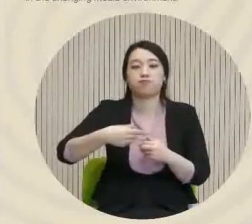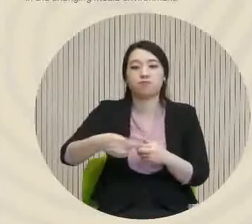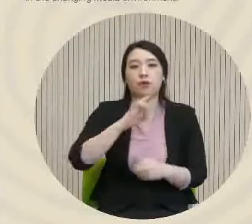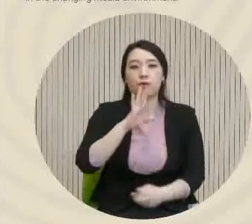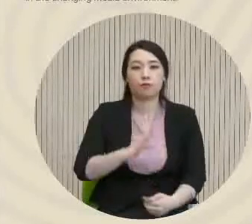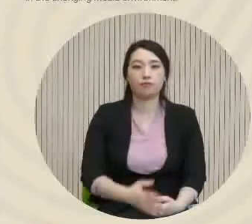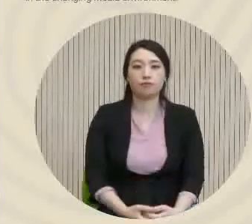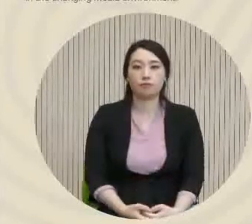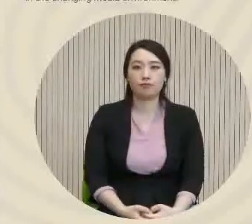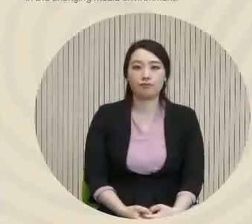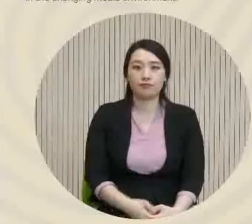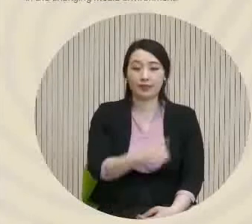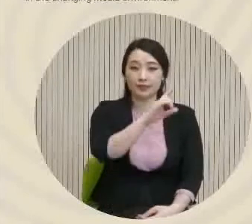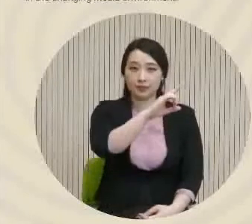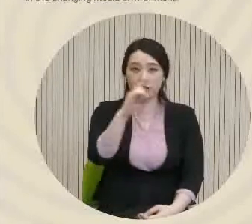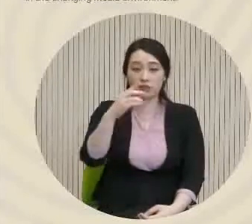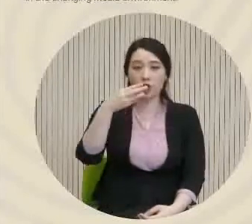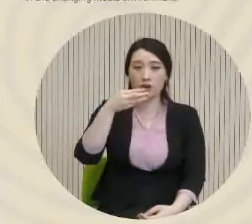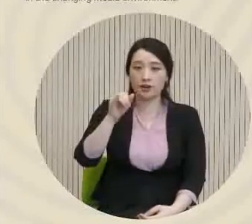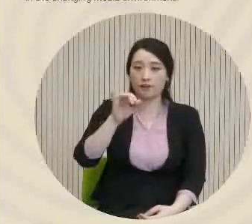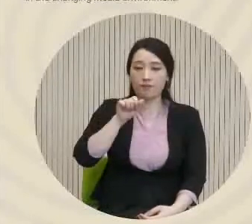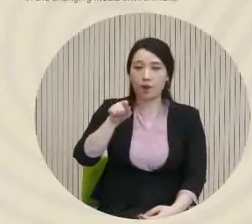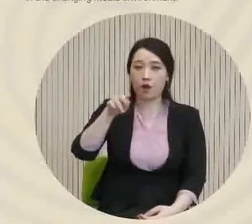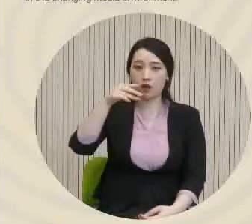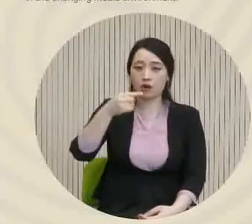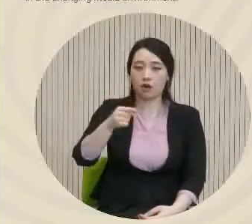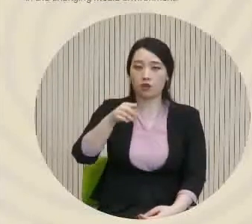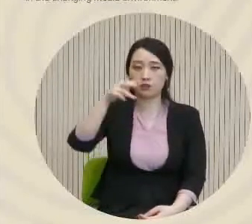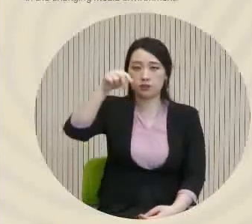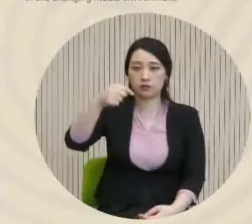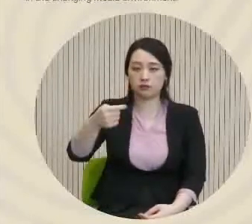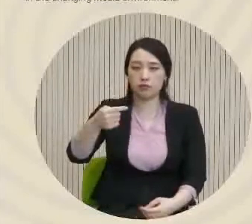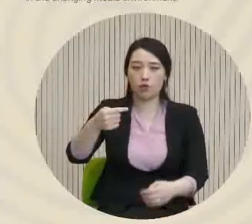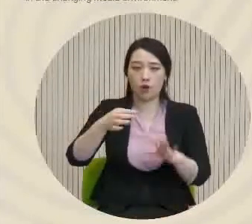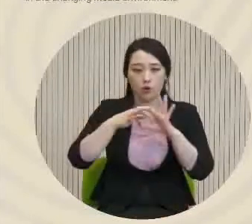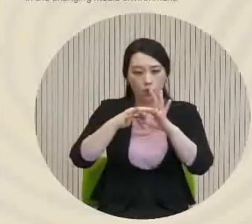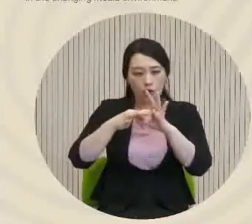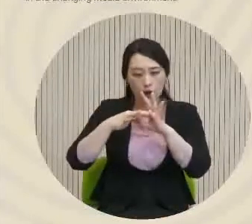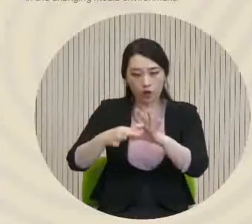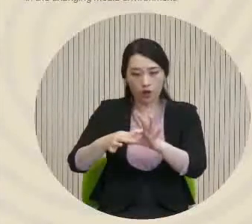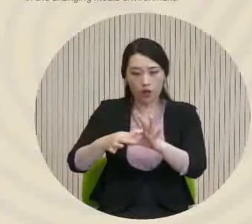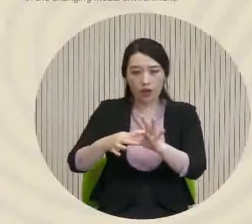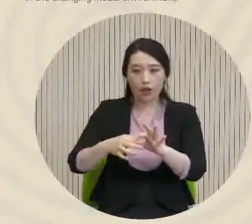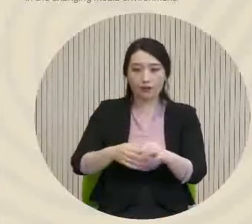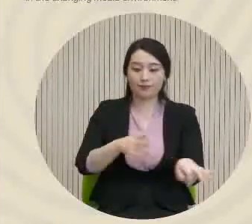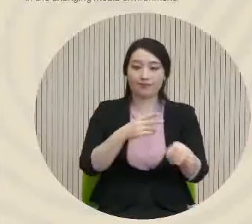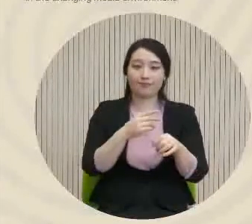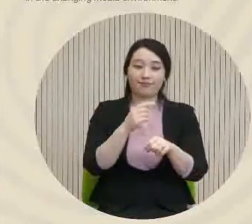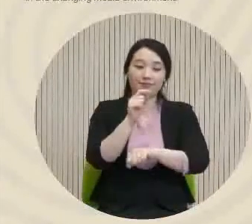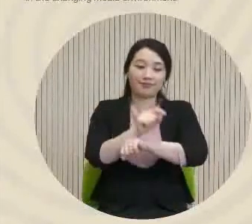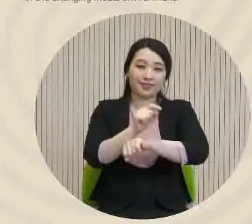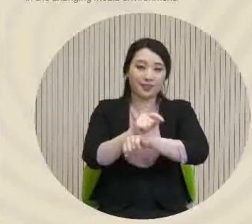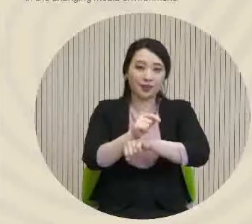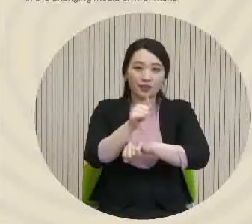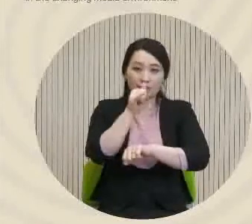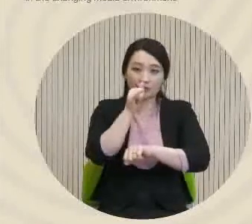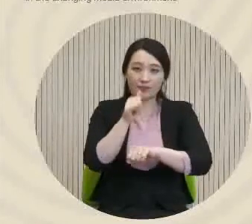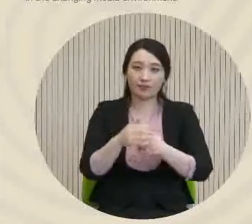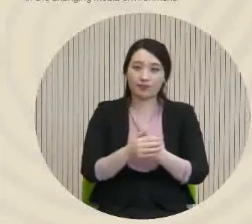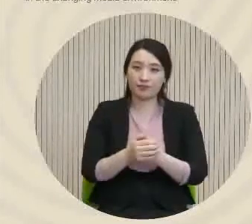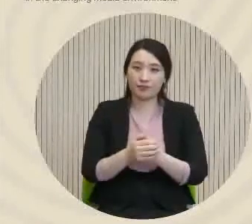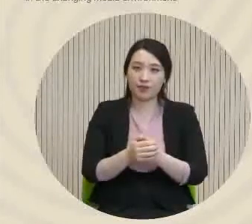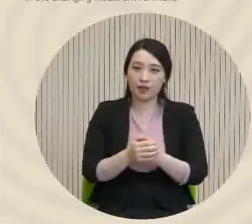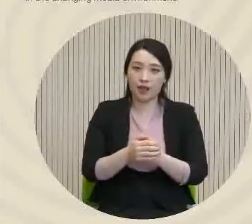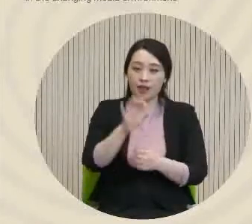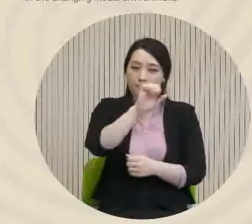activities. So they lent books for students who made reservation in advance. And the teacher librarian who